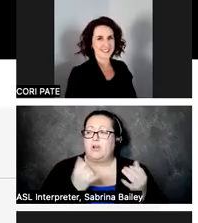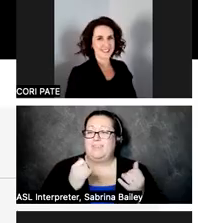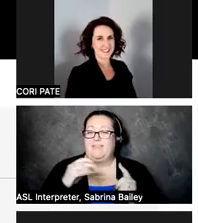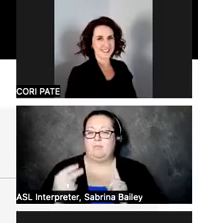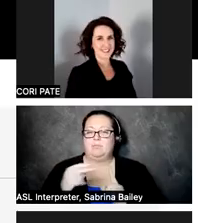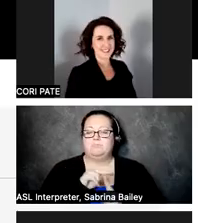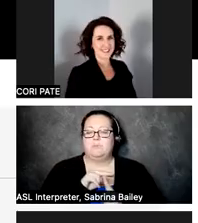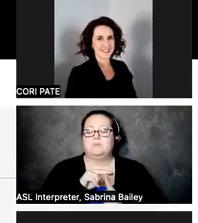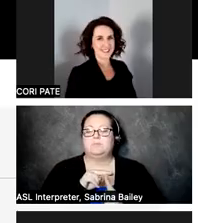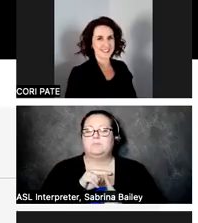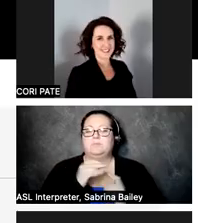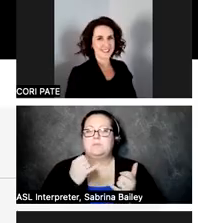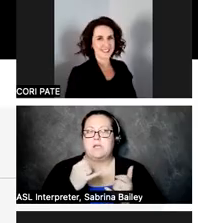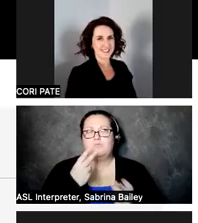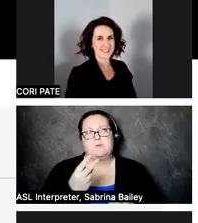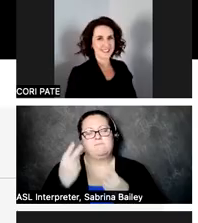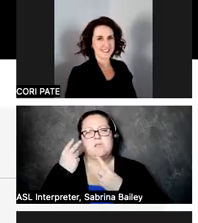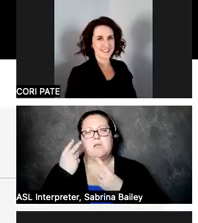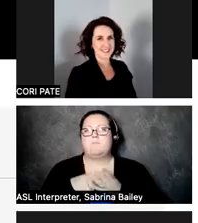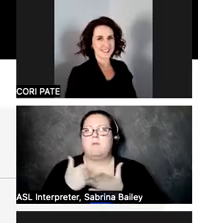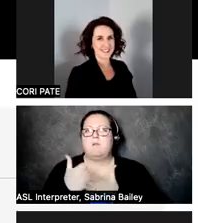or now that you can reflect on that?